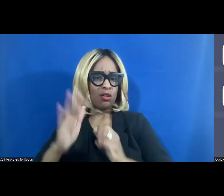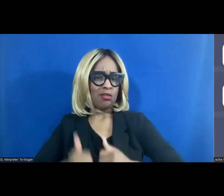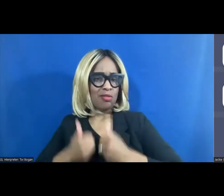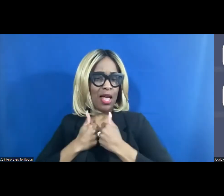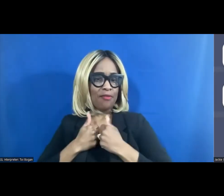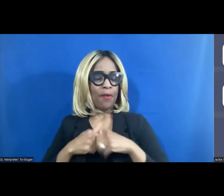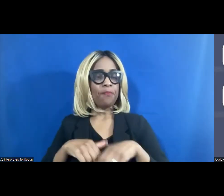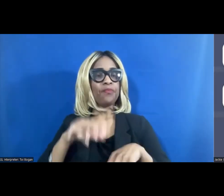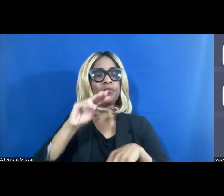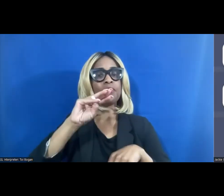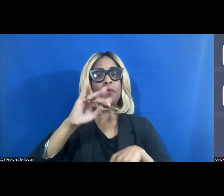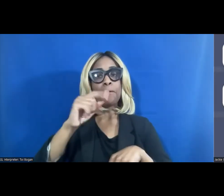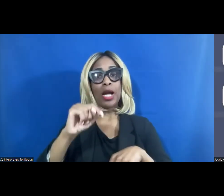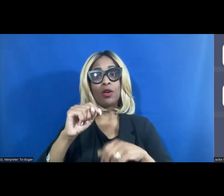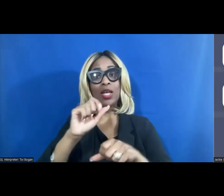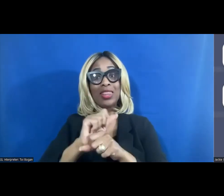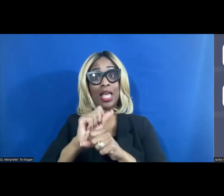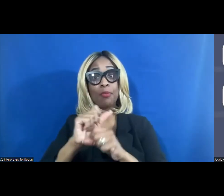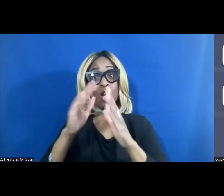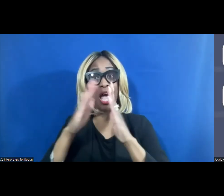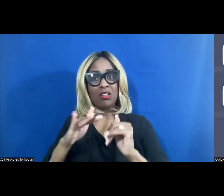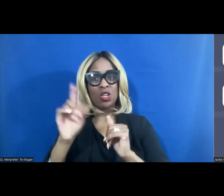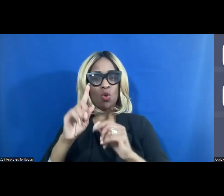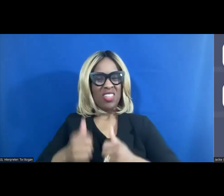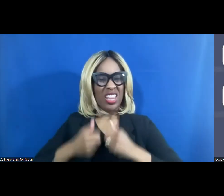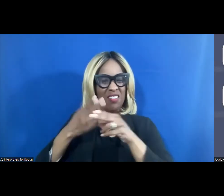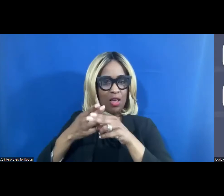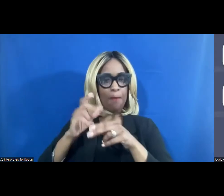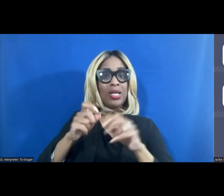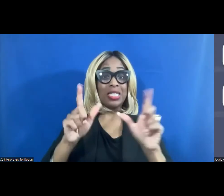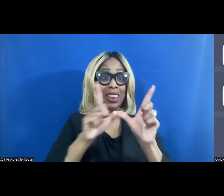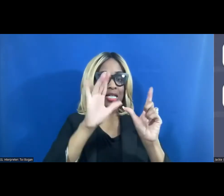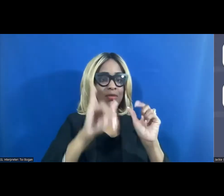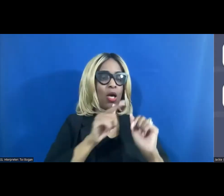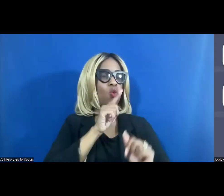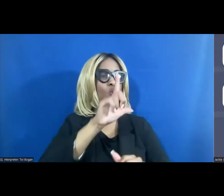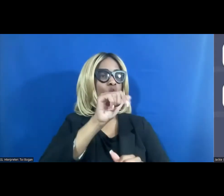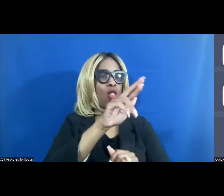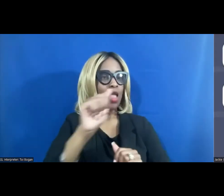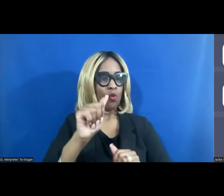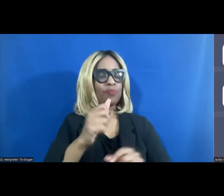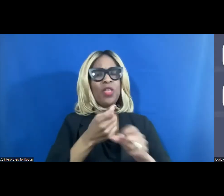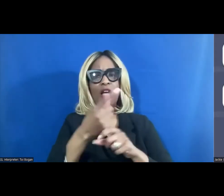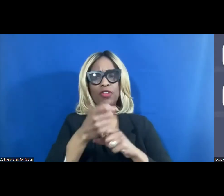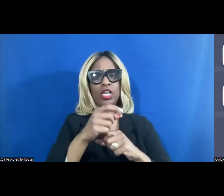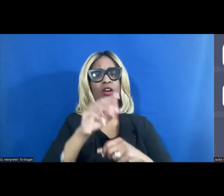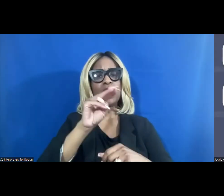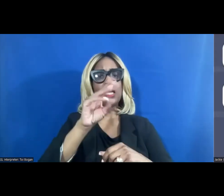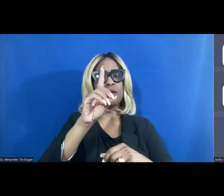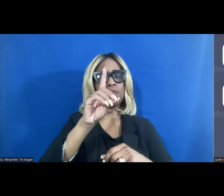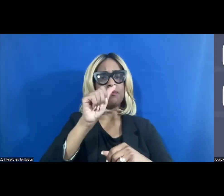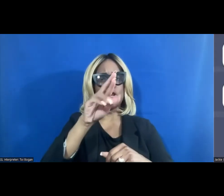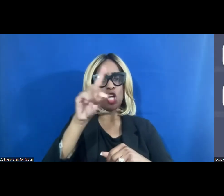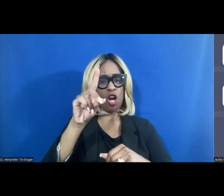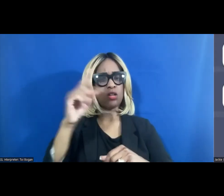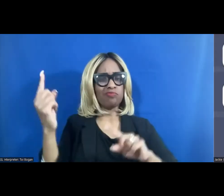migrant labor housing that they reside in temporarily has to be licensed by LARA, and it has to be inspected each year by MDARD before folks can